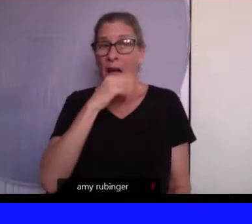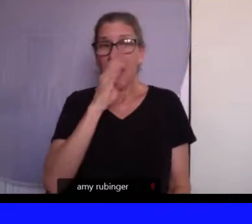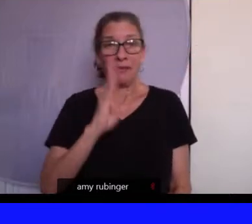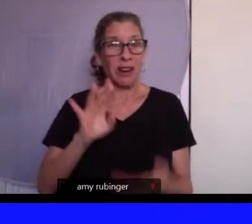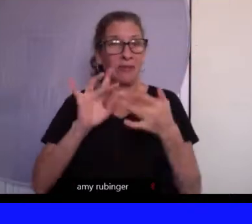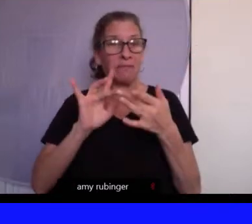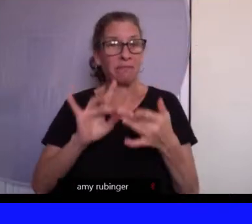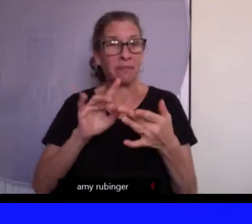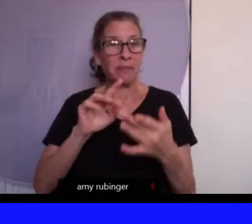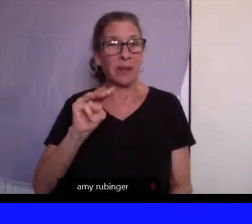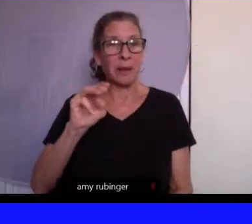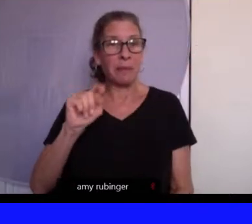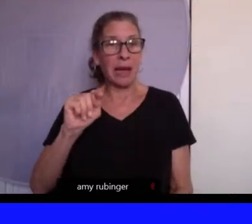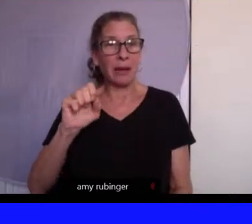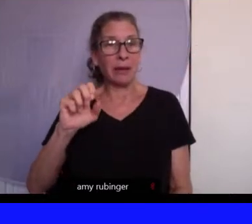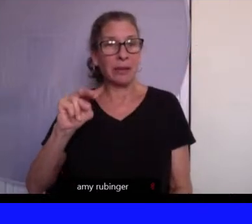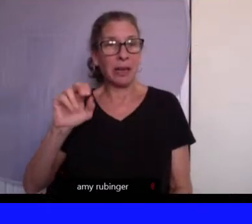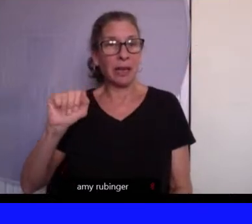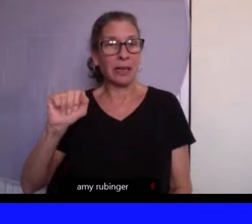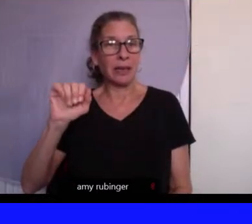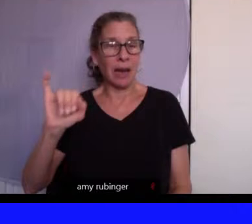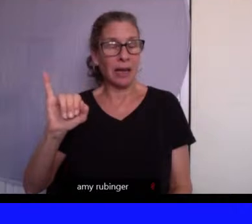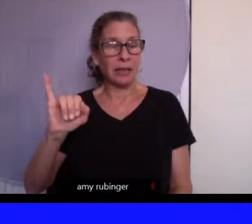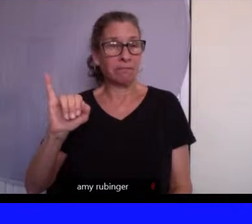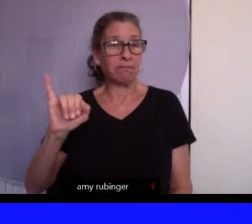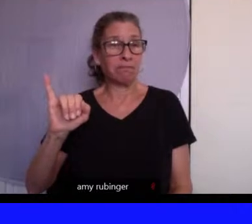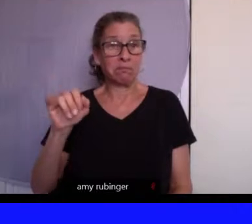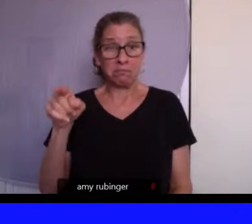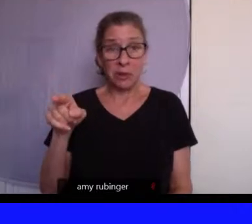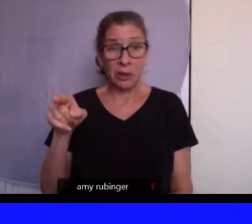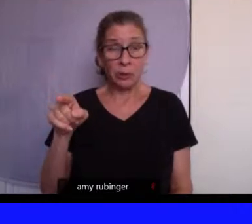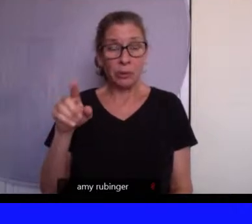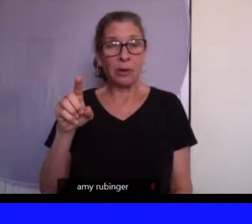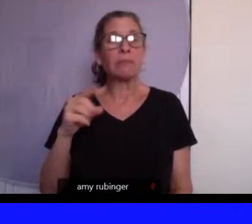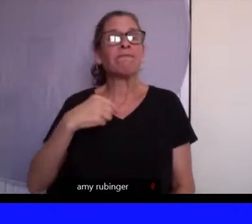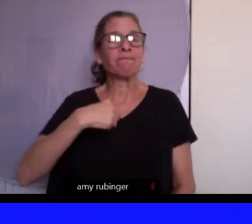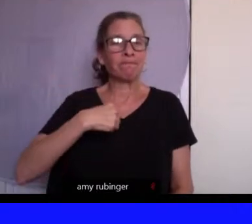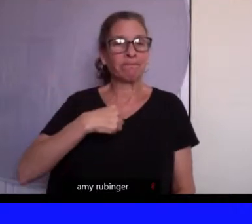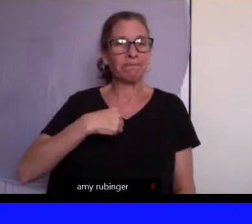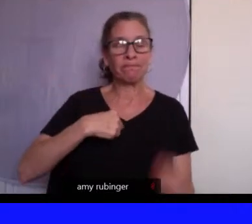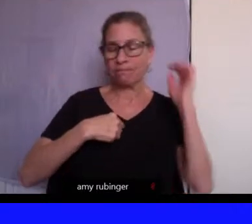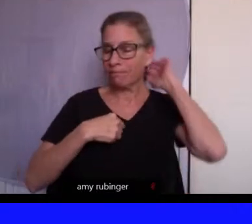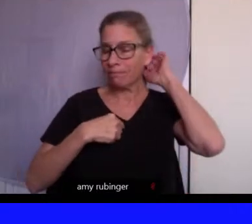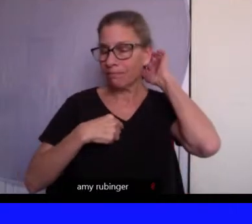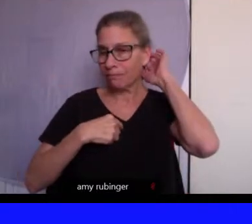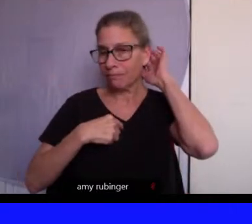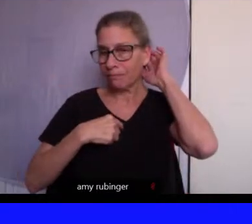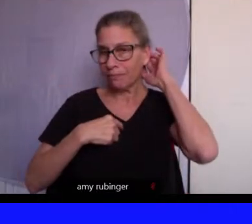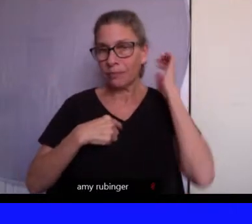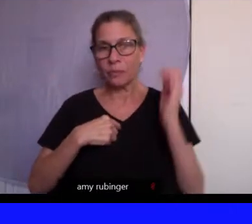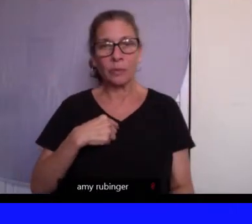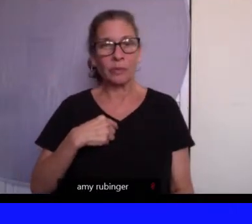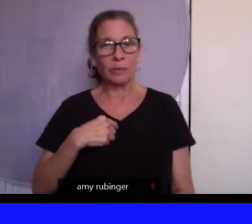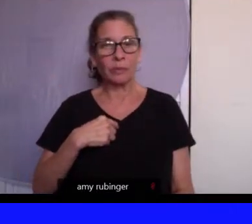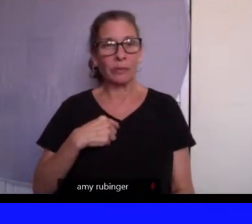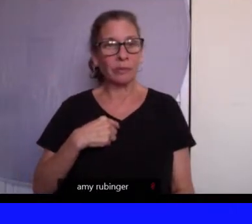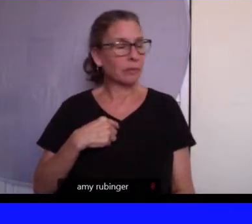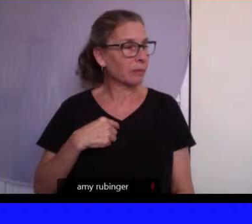And their ACO doesn't have the ability to determine whether it's made a difference in terms of